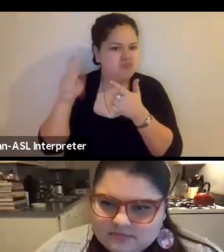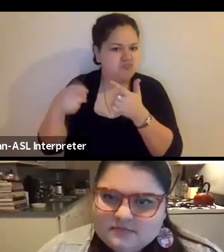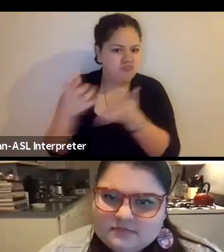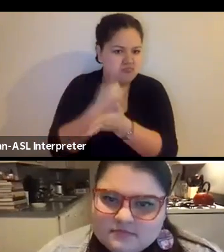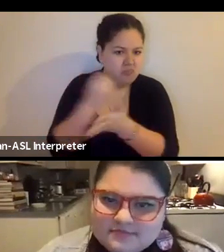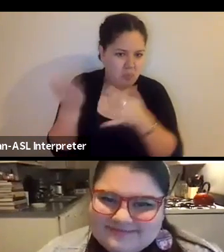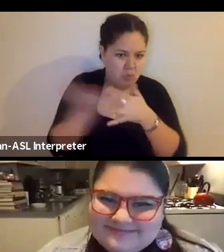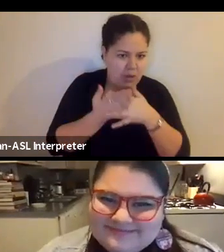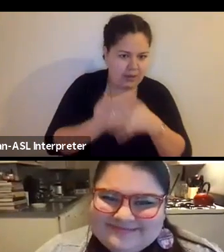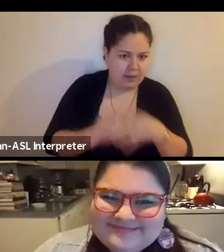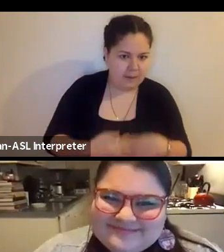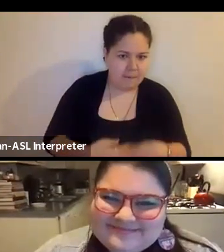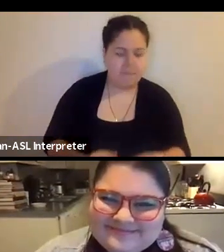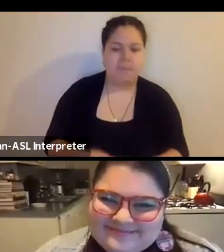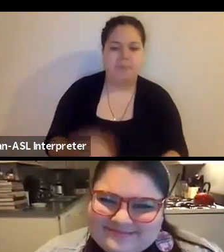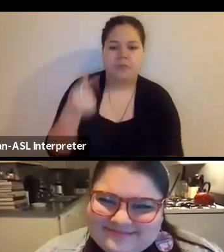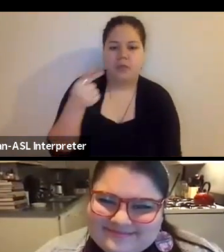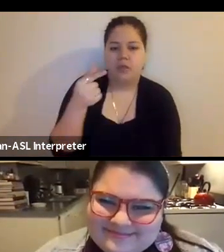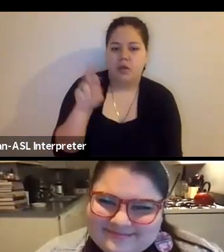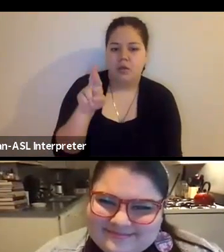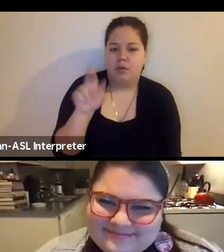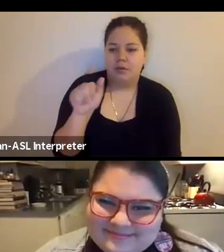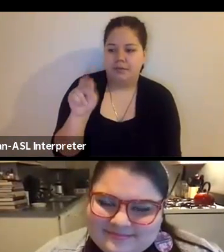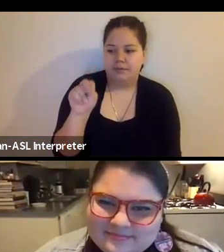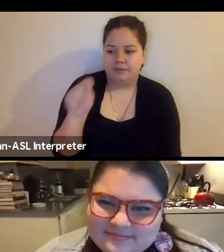This is Grant.